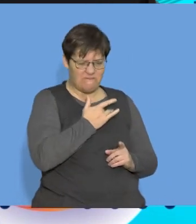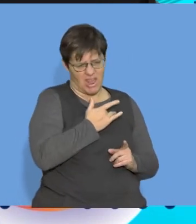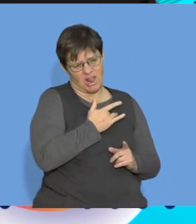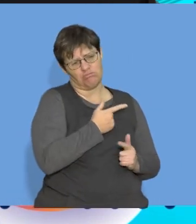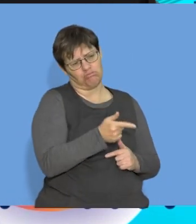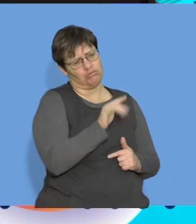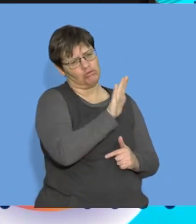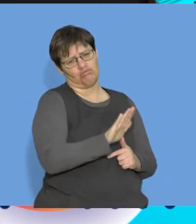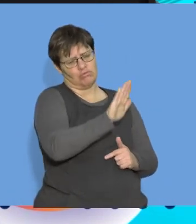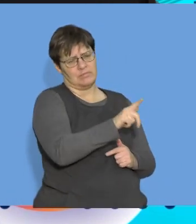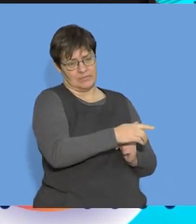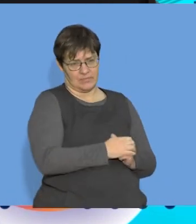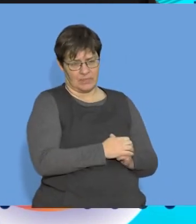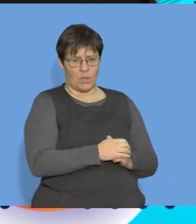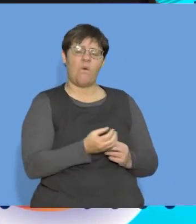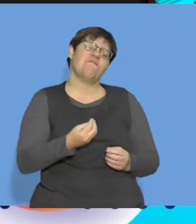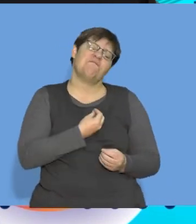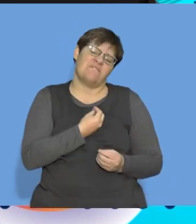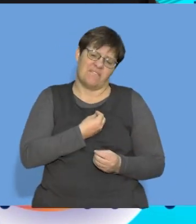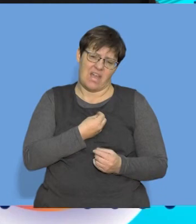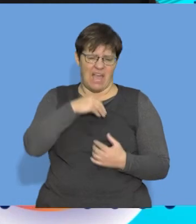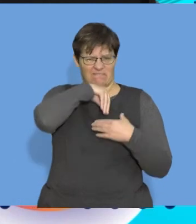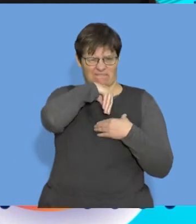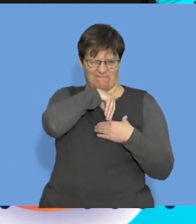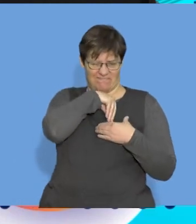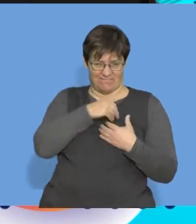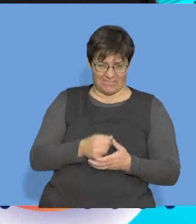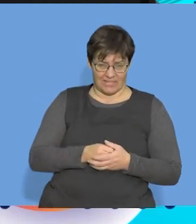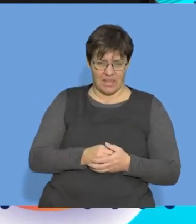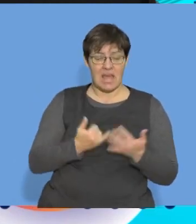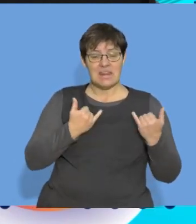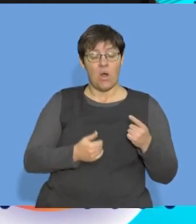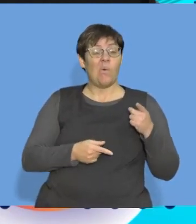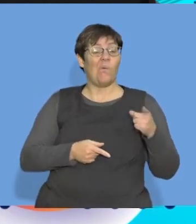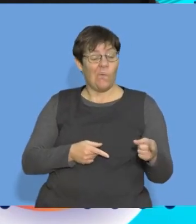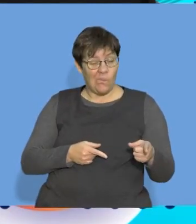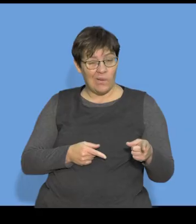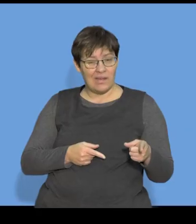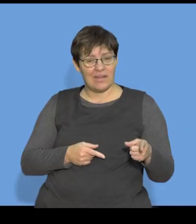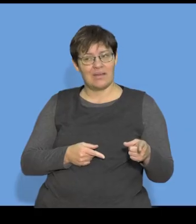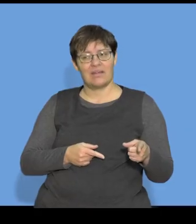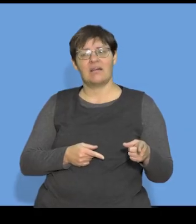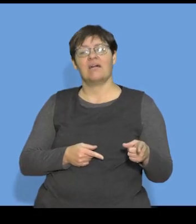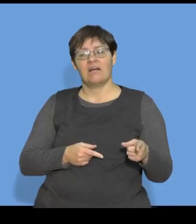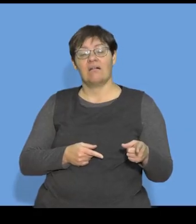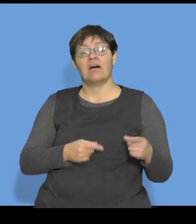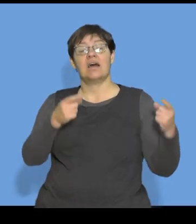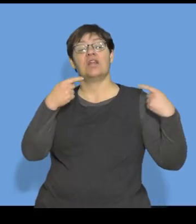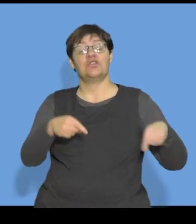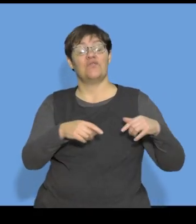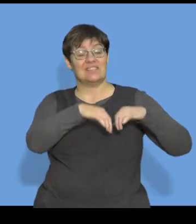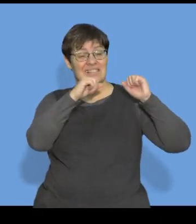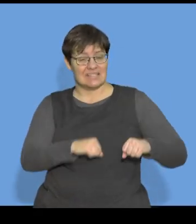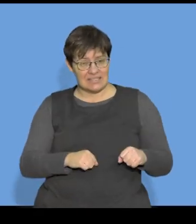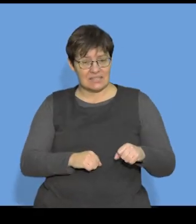somebody. So, or for something, you've got that space. Now this part of the nervous system